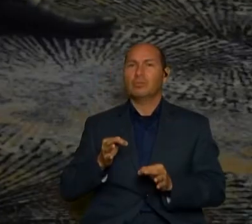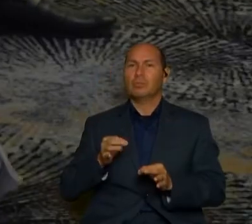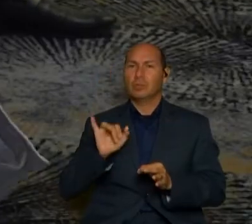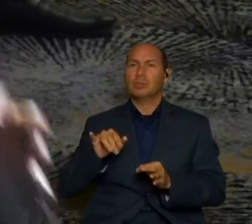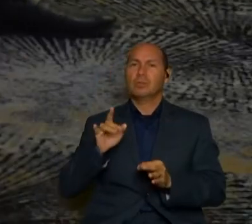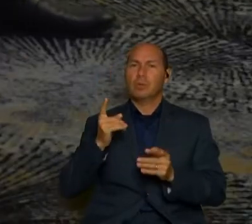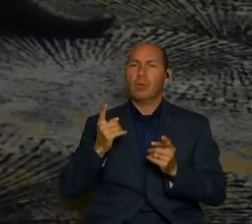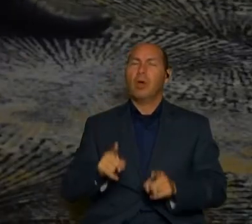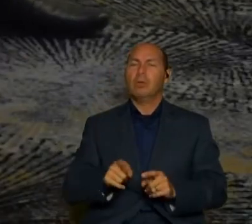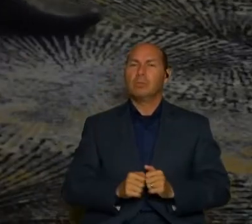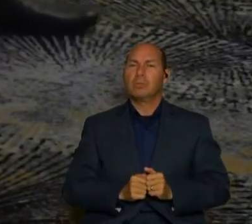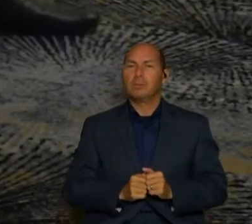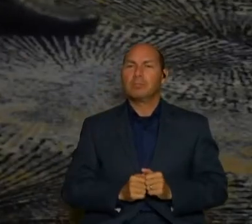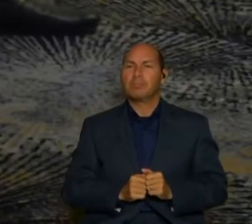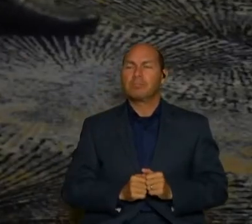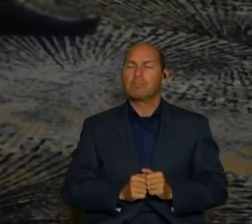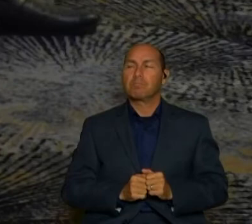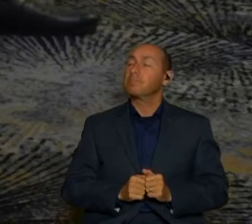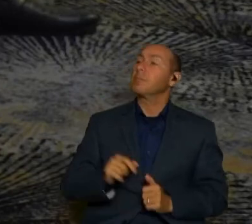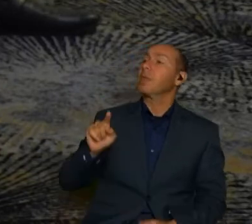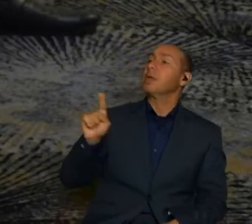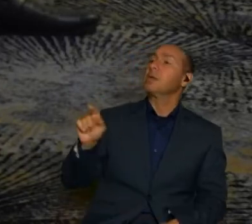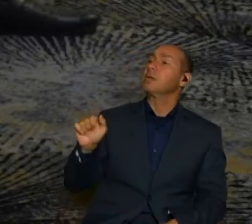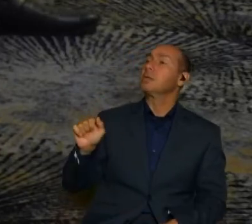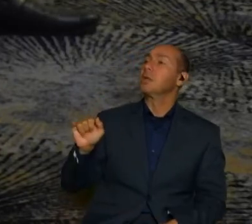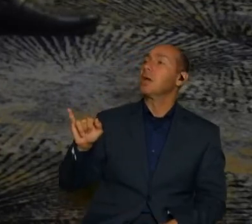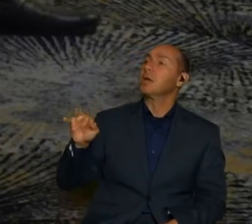Zaira, any final words, any reflection?